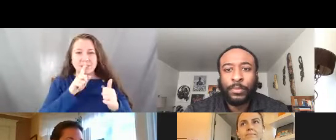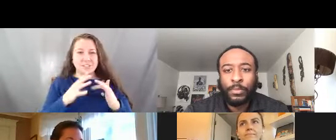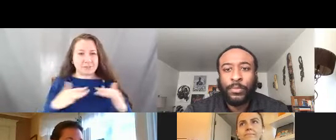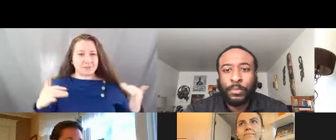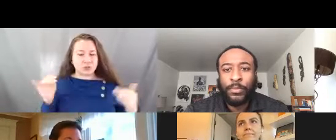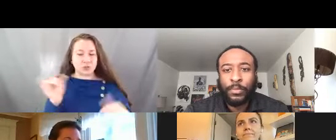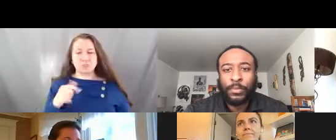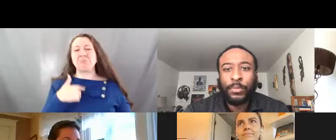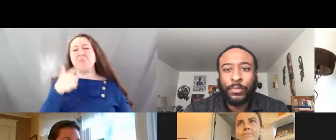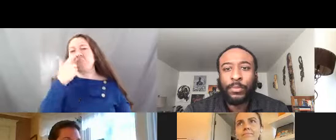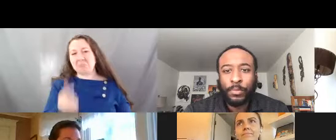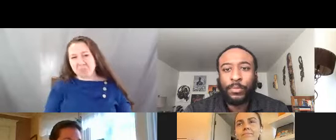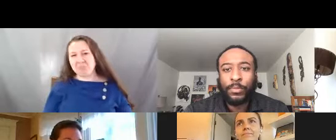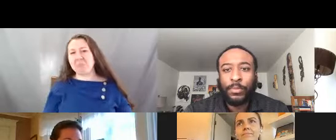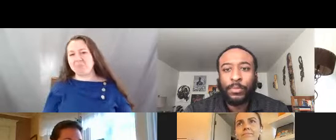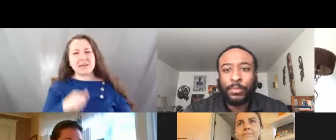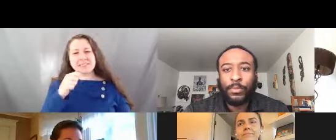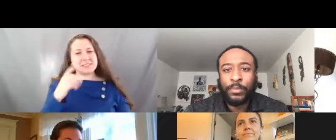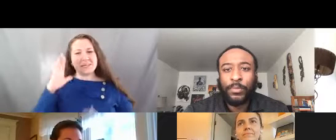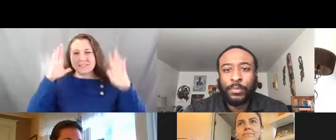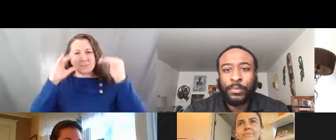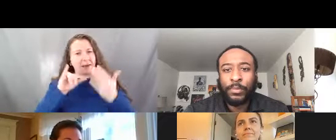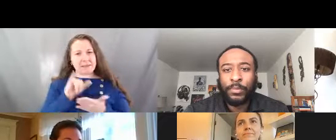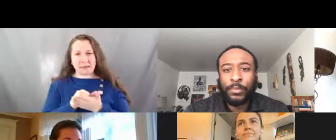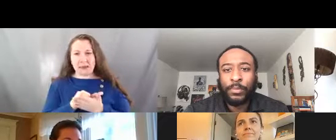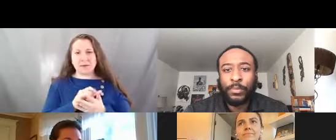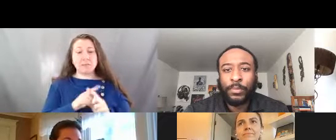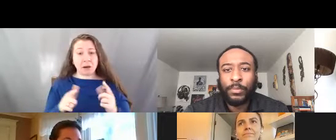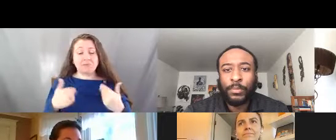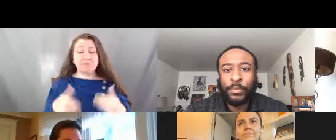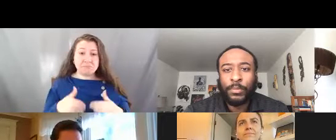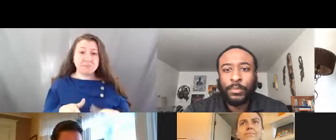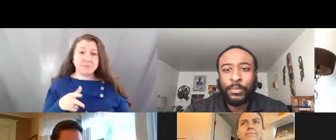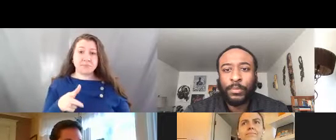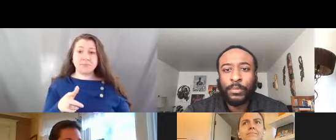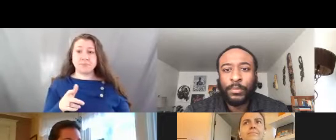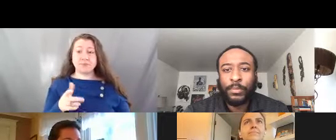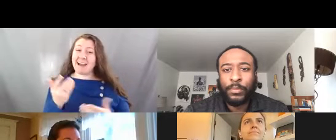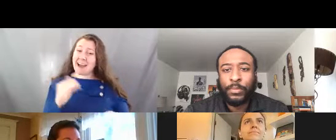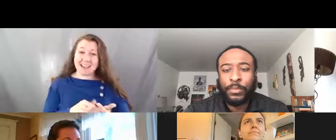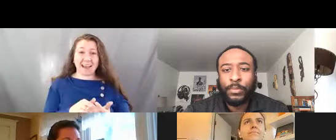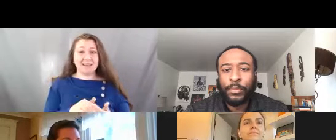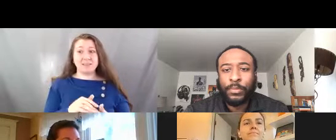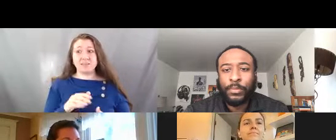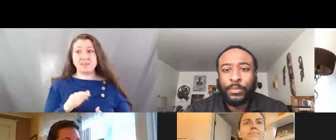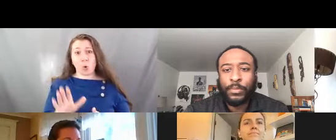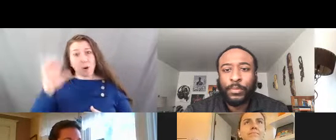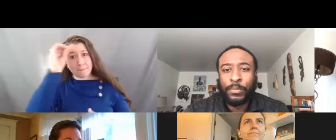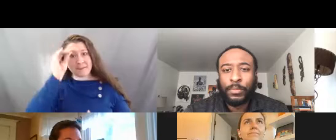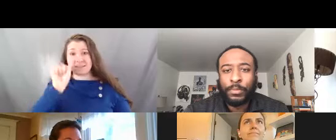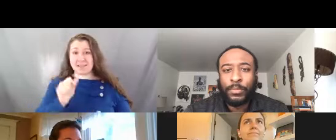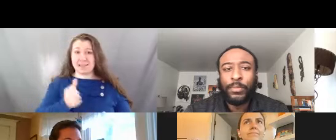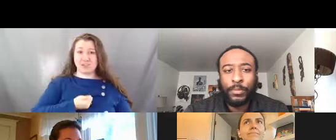me to see. I wouldn't have expected that, and I feel like it comes from the fact that they're free to speak and just